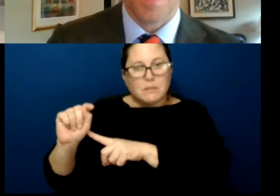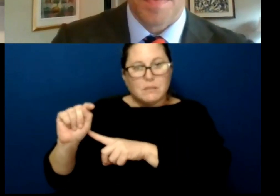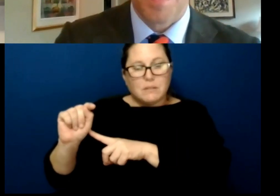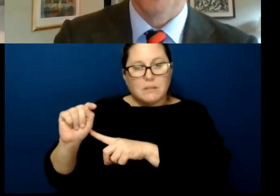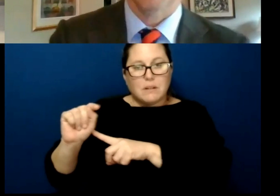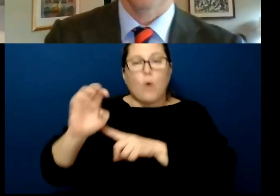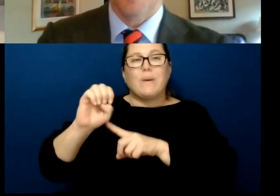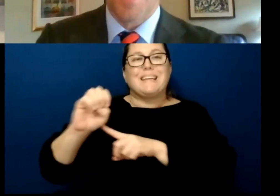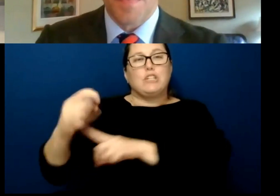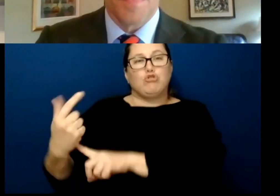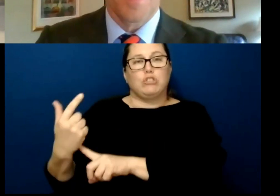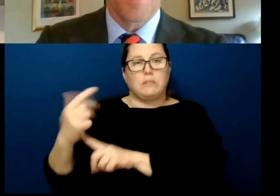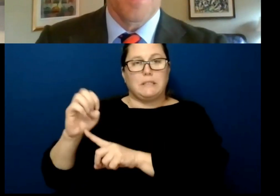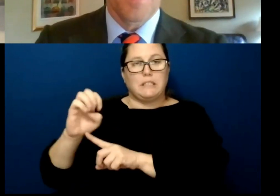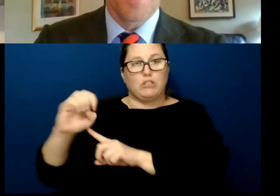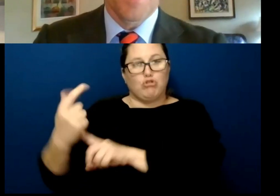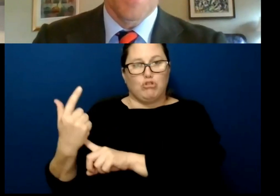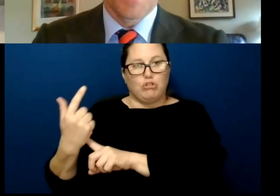is